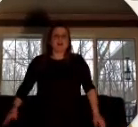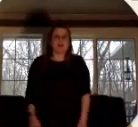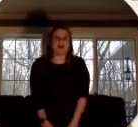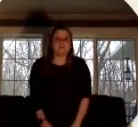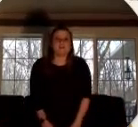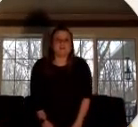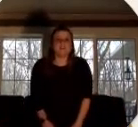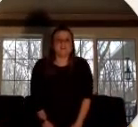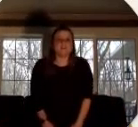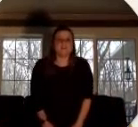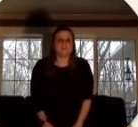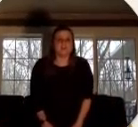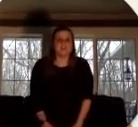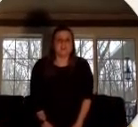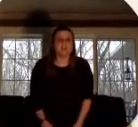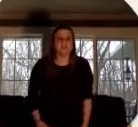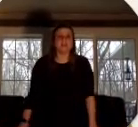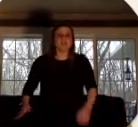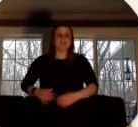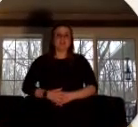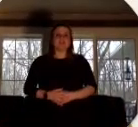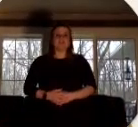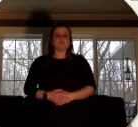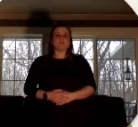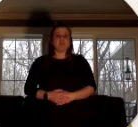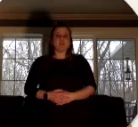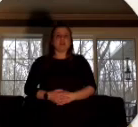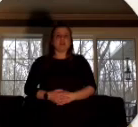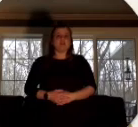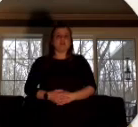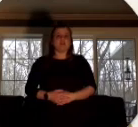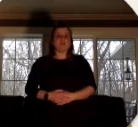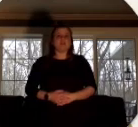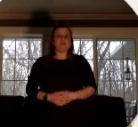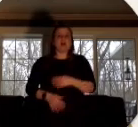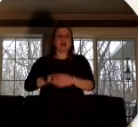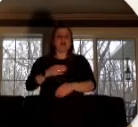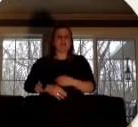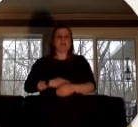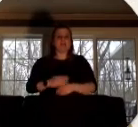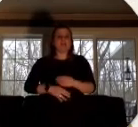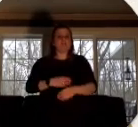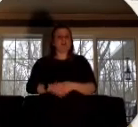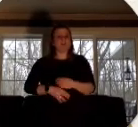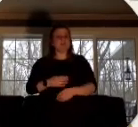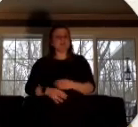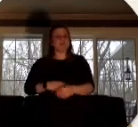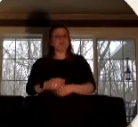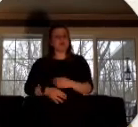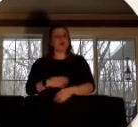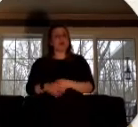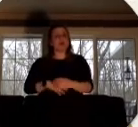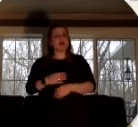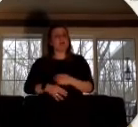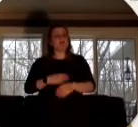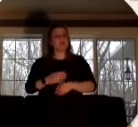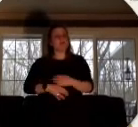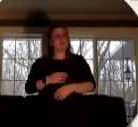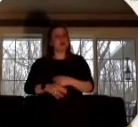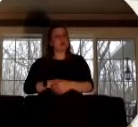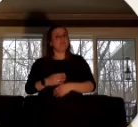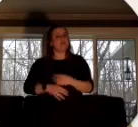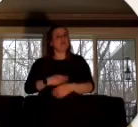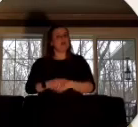I have a little snowman. He is so fat and round. I made him from a snowball I